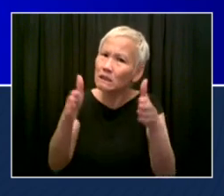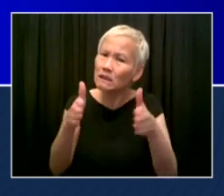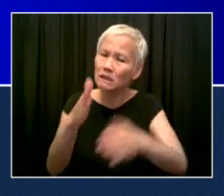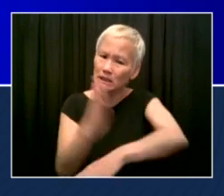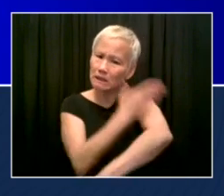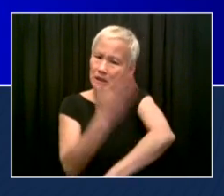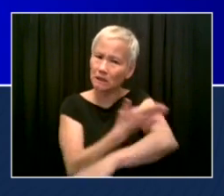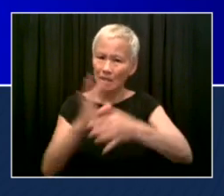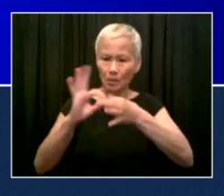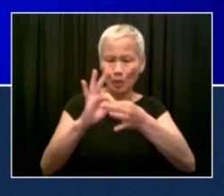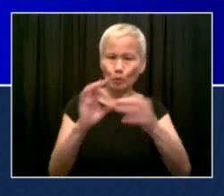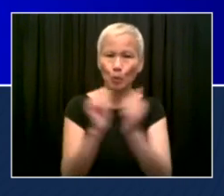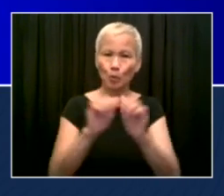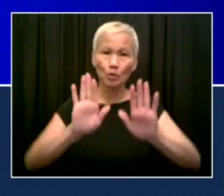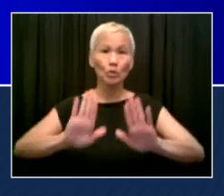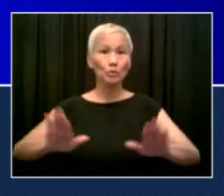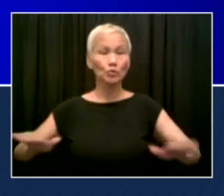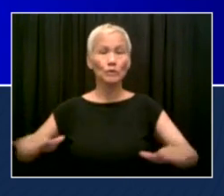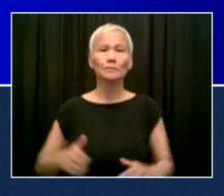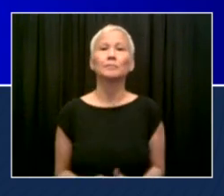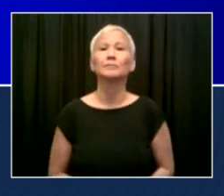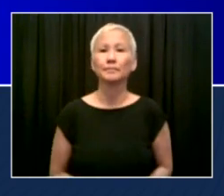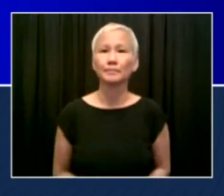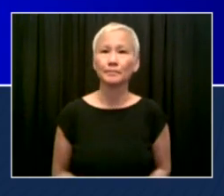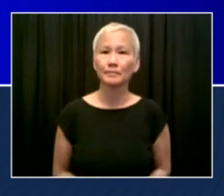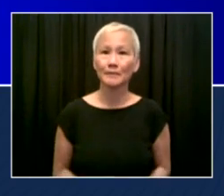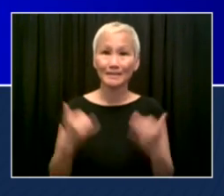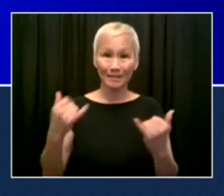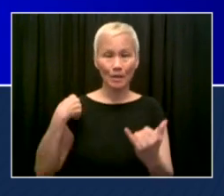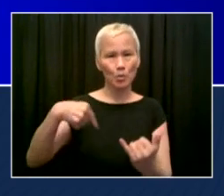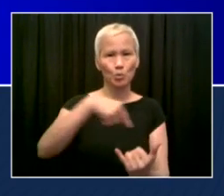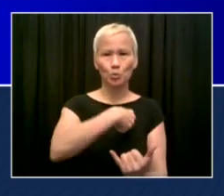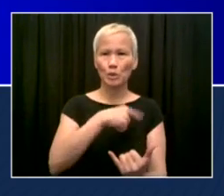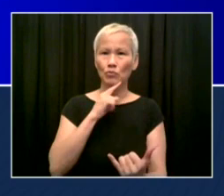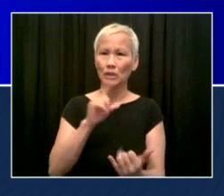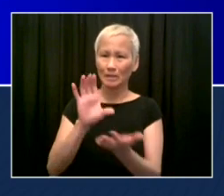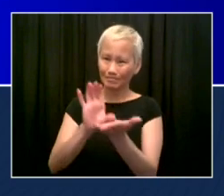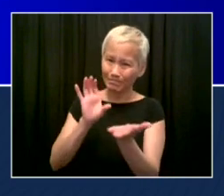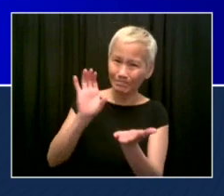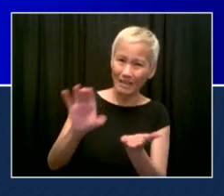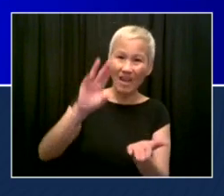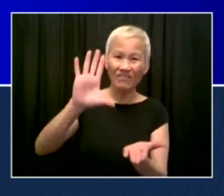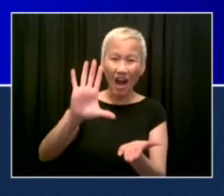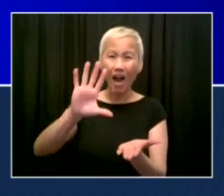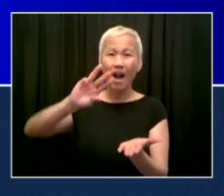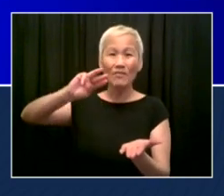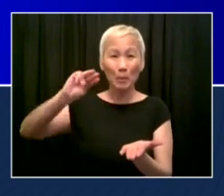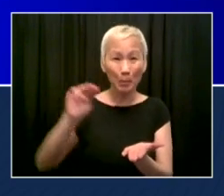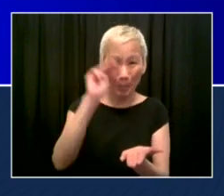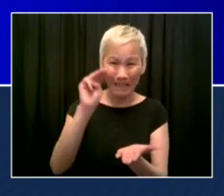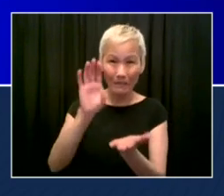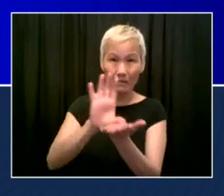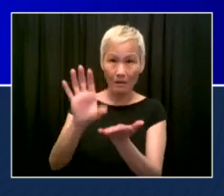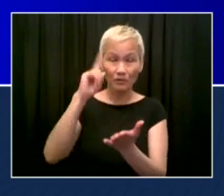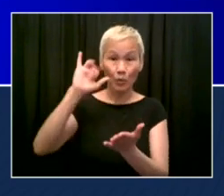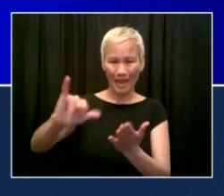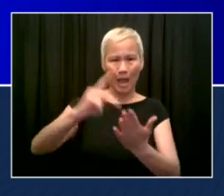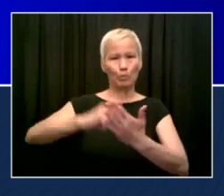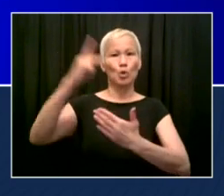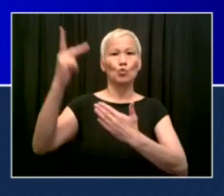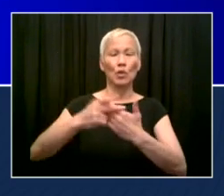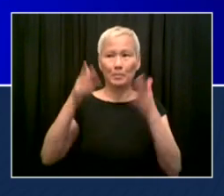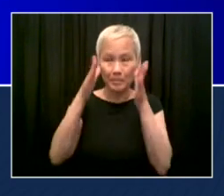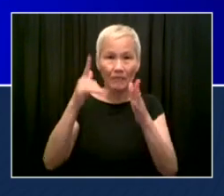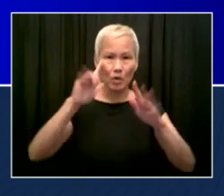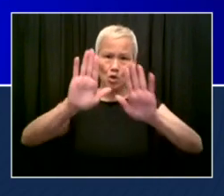wonderful initiative. We put $5 million into our recovery budget to make sure this could happen, and to have in all 5